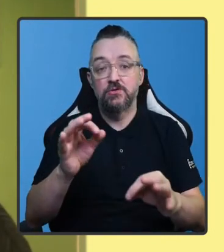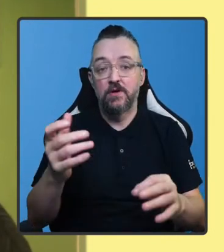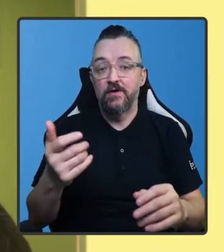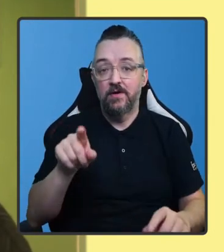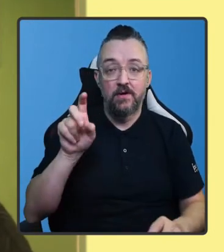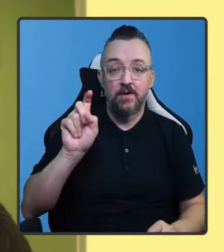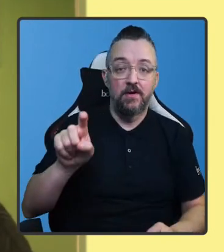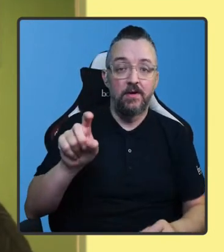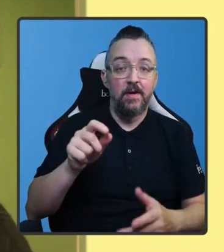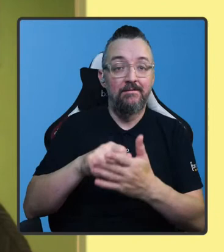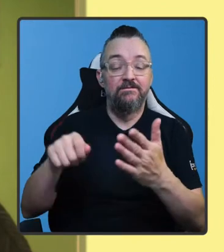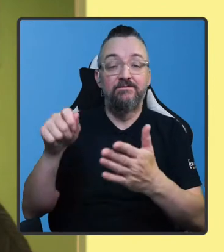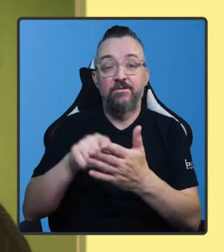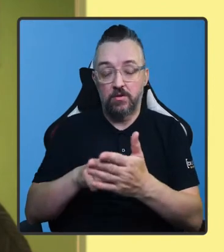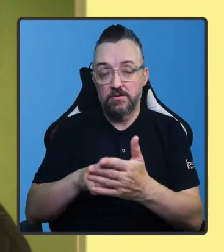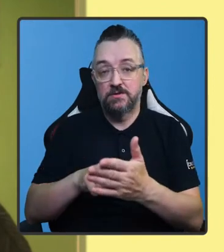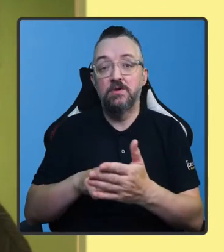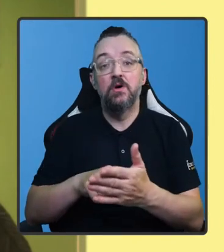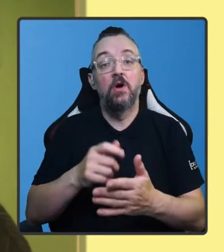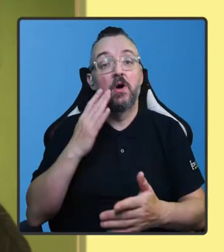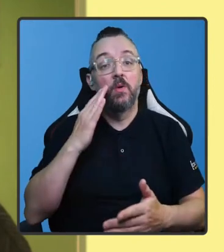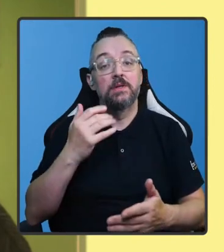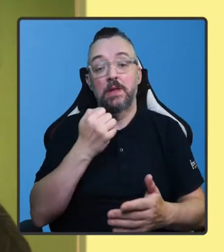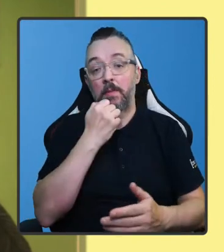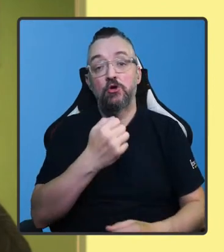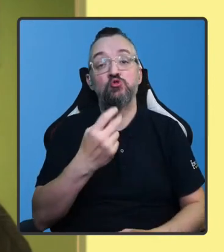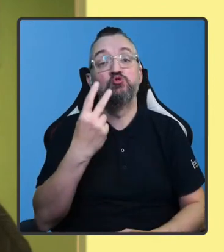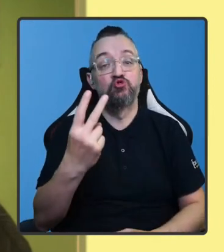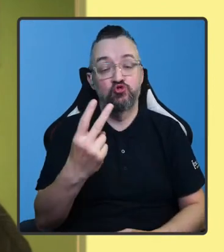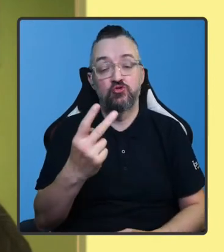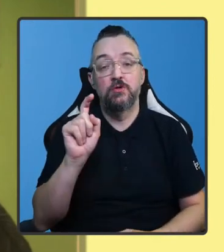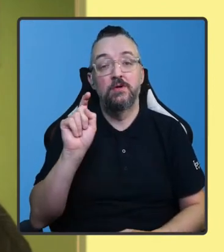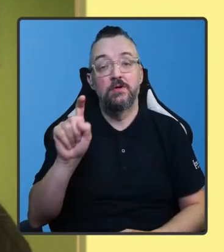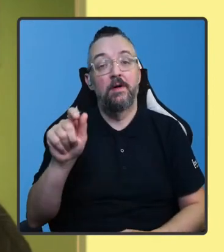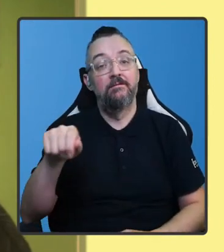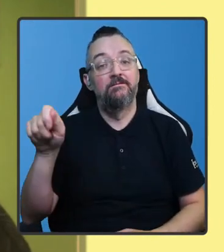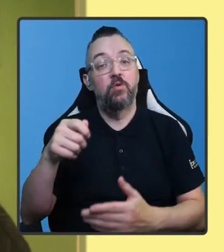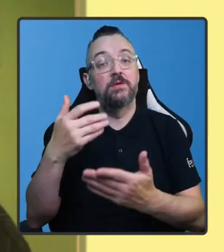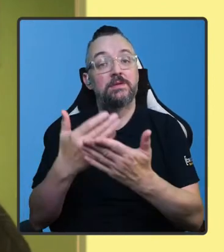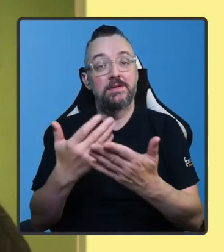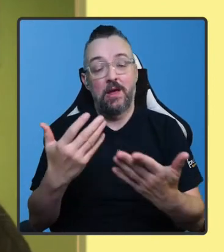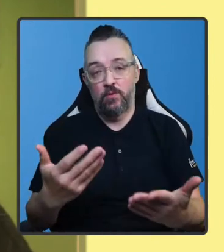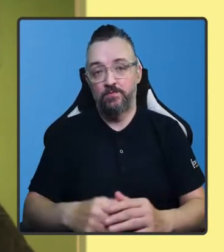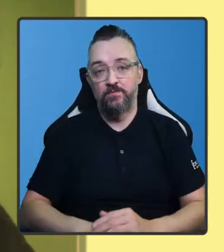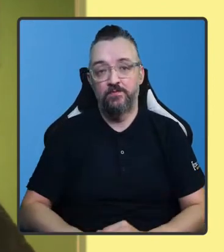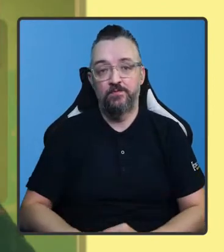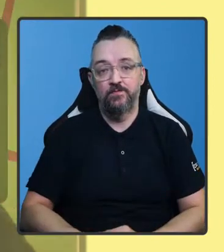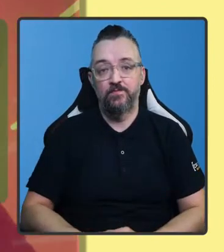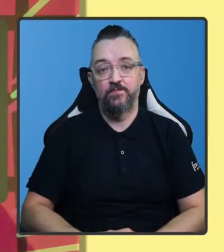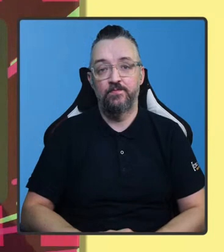voting buttons, and on resolution number 2, please vote now.